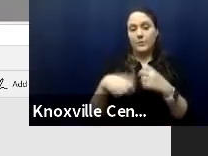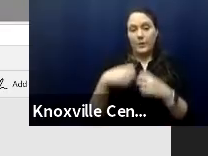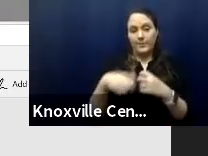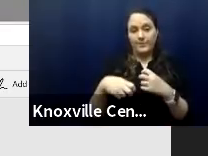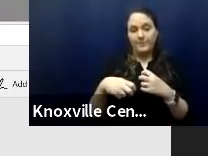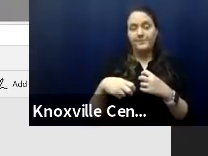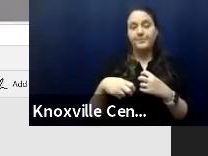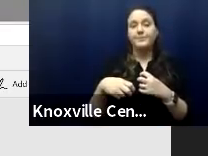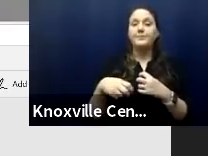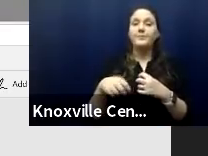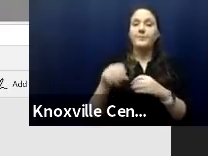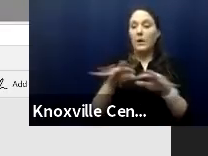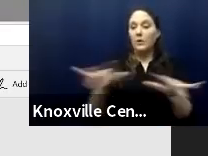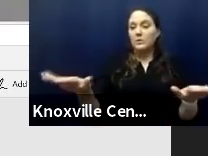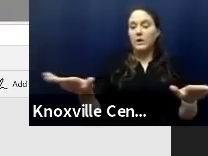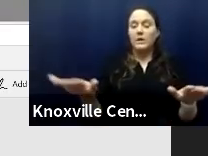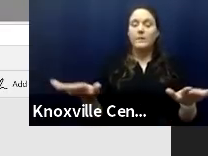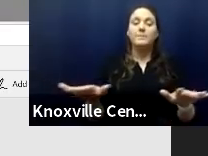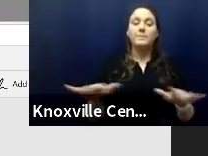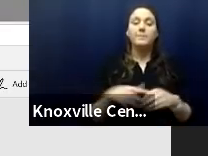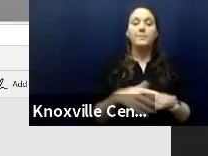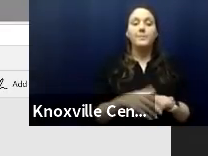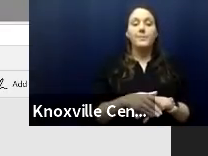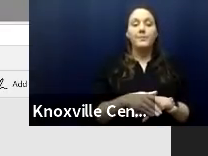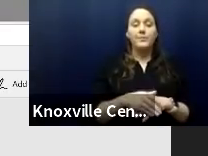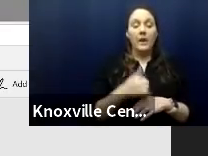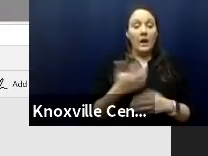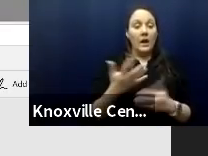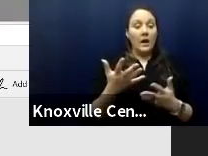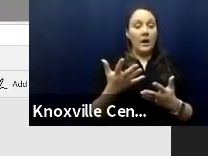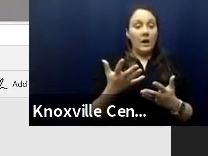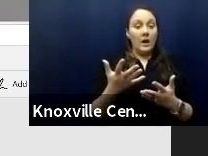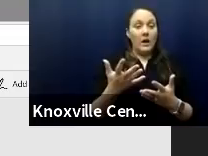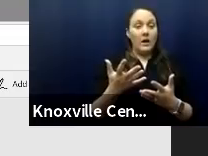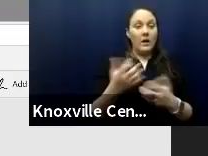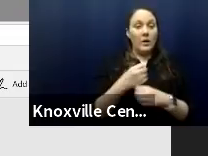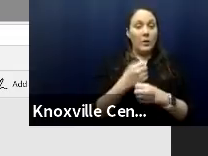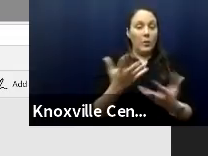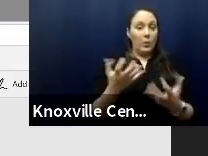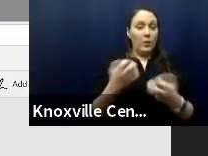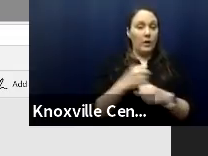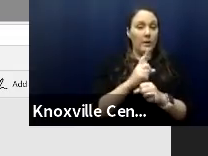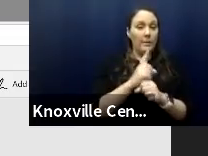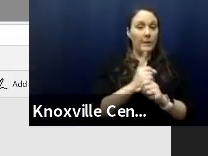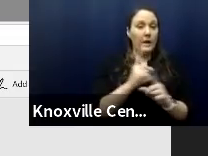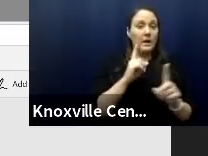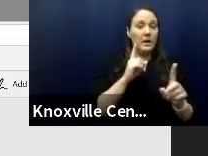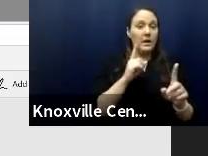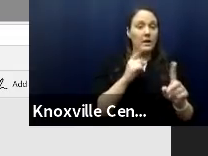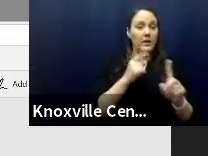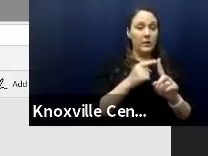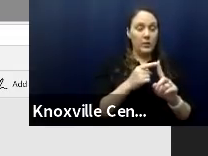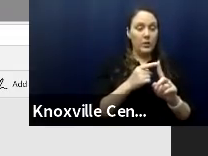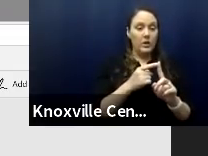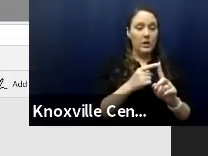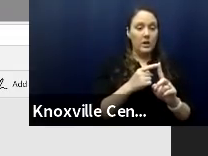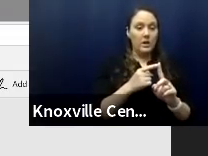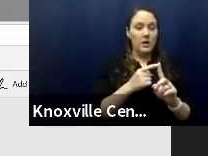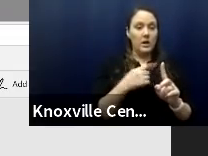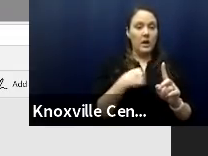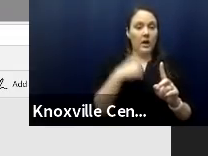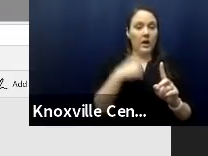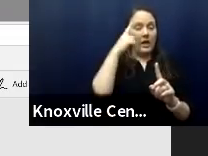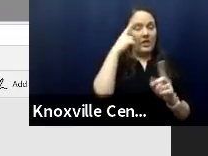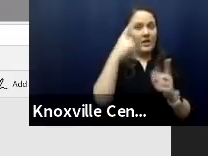local outbreak. And I do want to though make the point that I think, generally